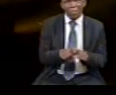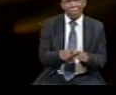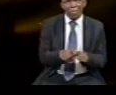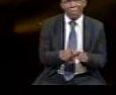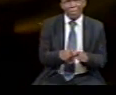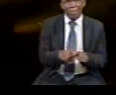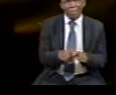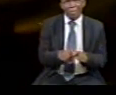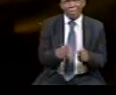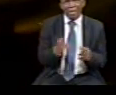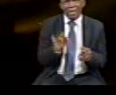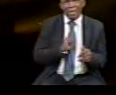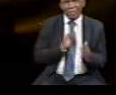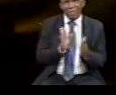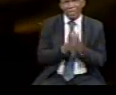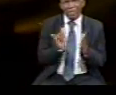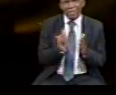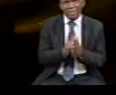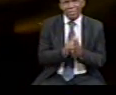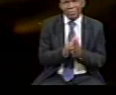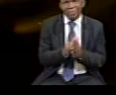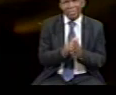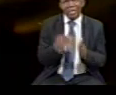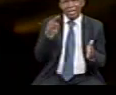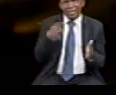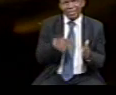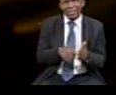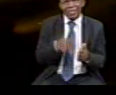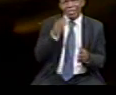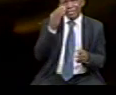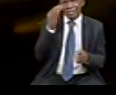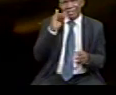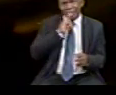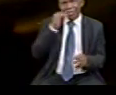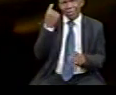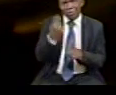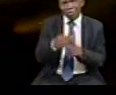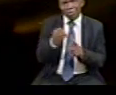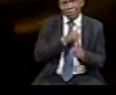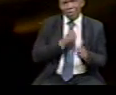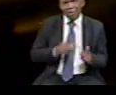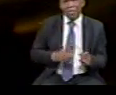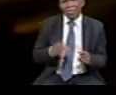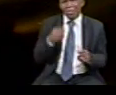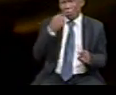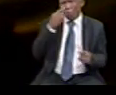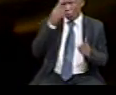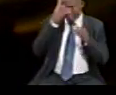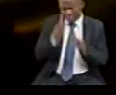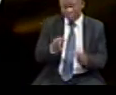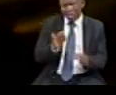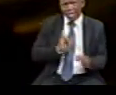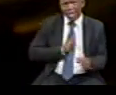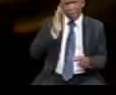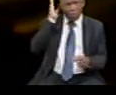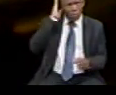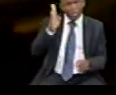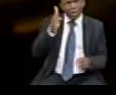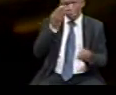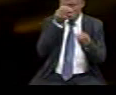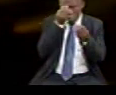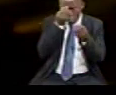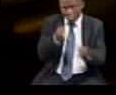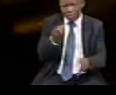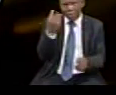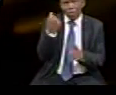that hear the word of God and say, this is the voice of the Lord. I am going to obey. I'm not going to lightly esteem the word from